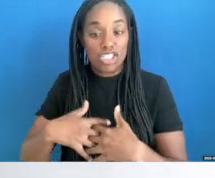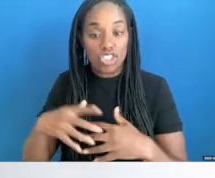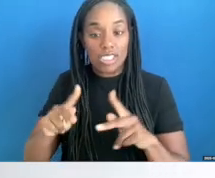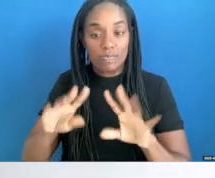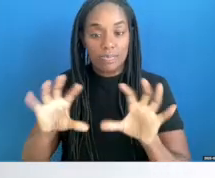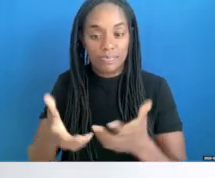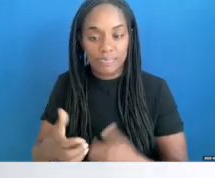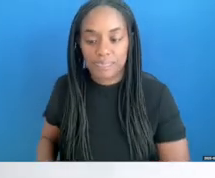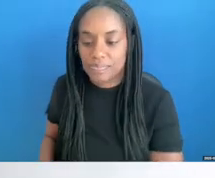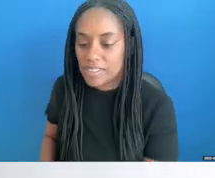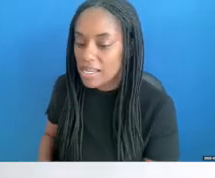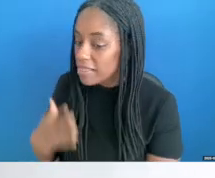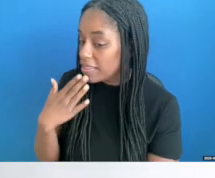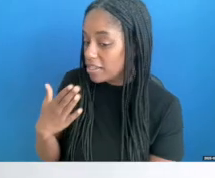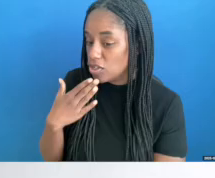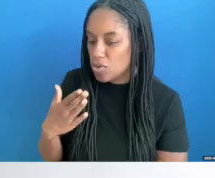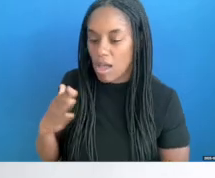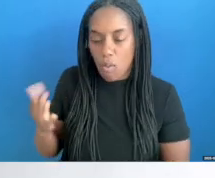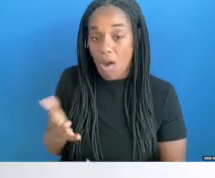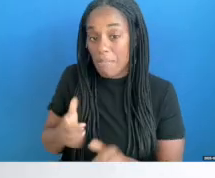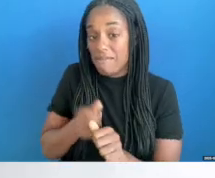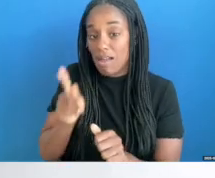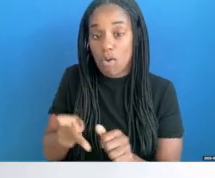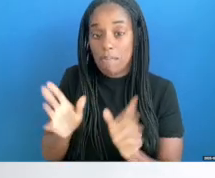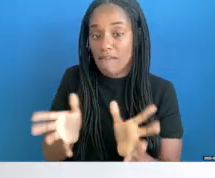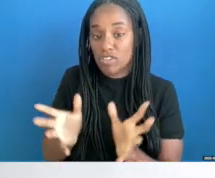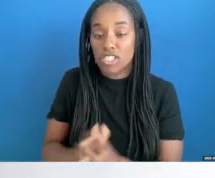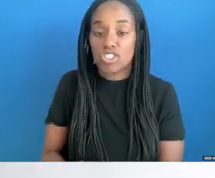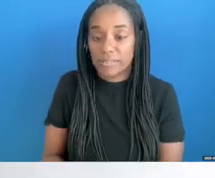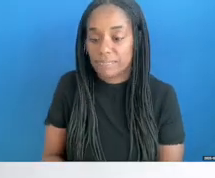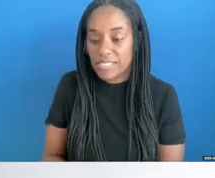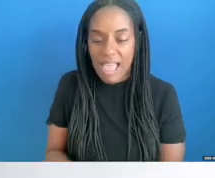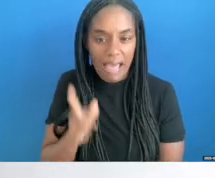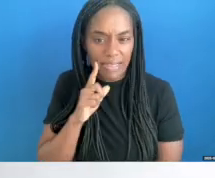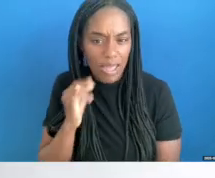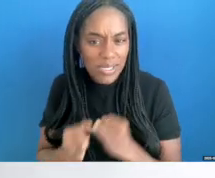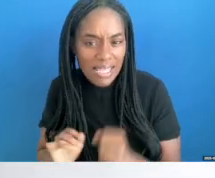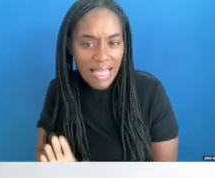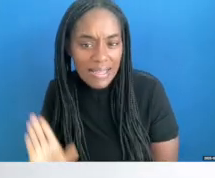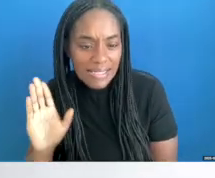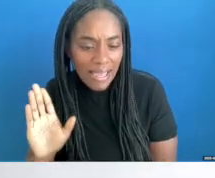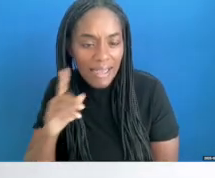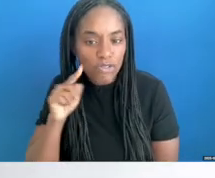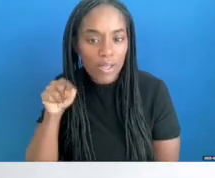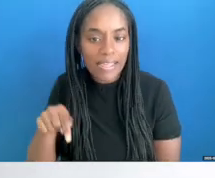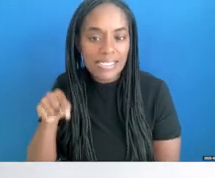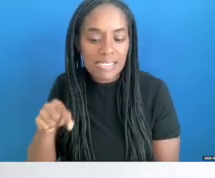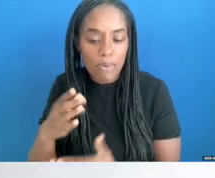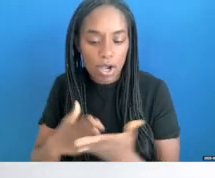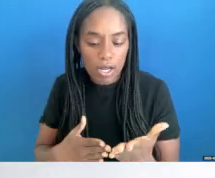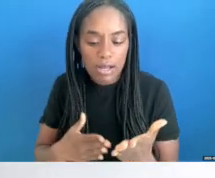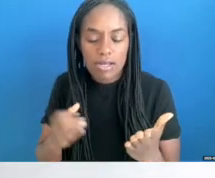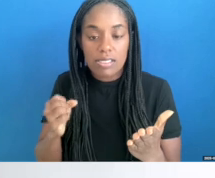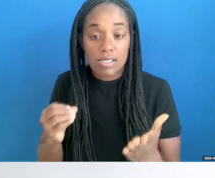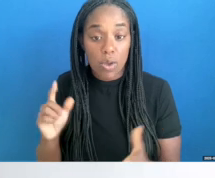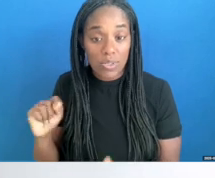follow-up conversation. All right, I think that was the last hand we have for this section. So